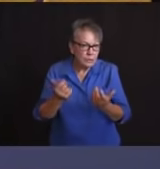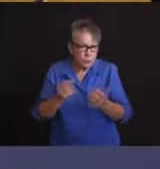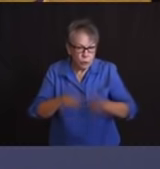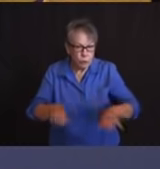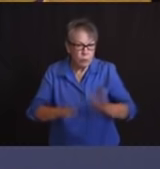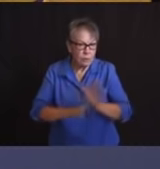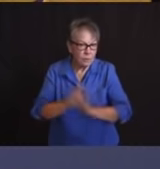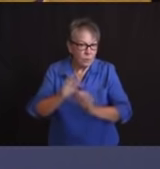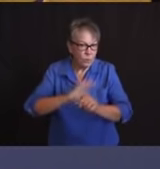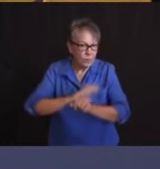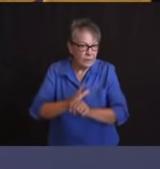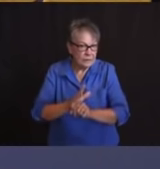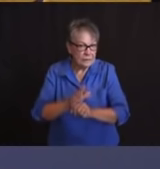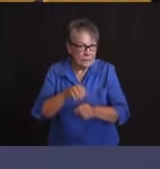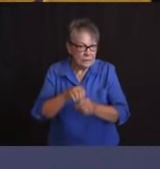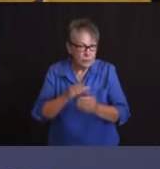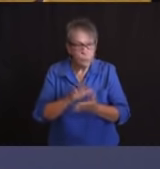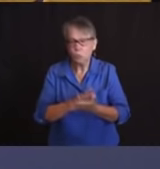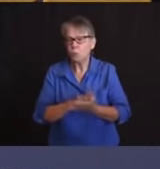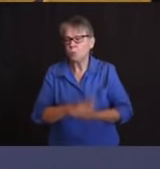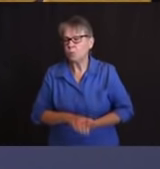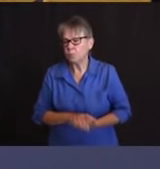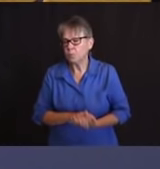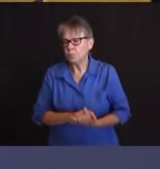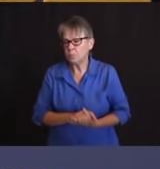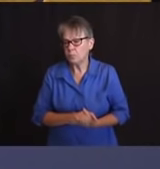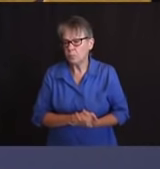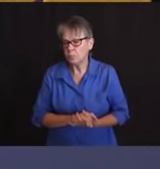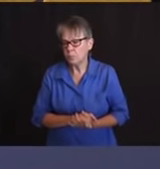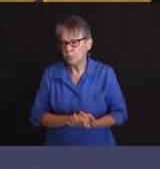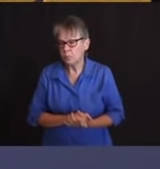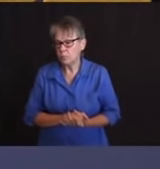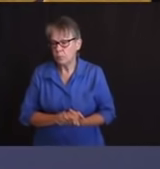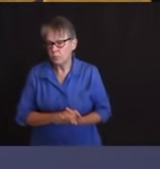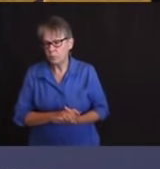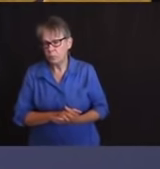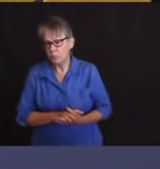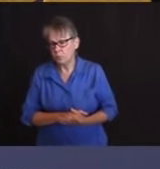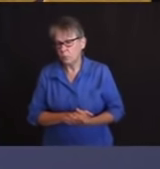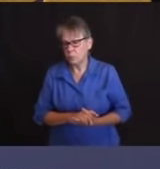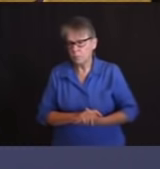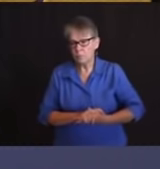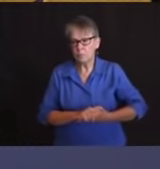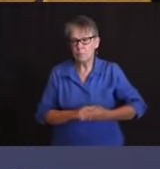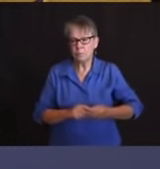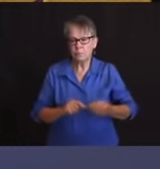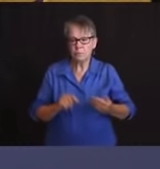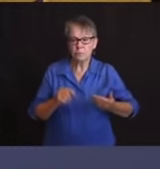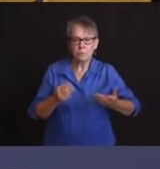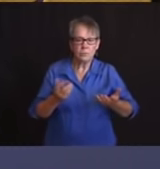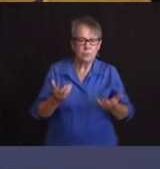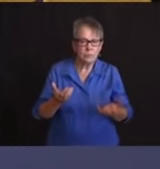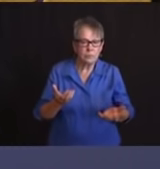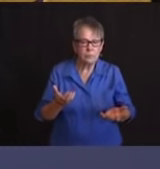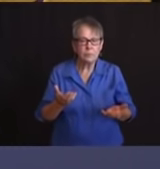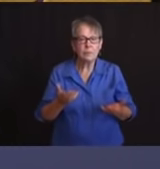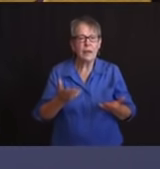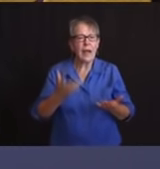depends on whether the kids are related, whether they might have gotten infected out of school, for example, or not within school, but it does go through all those details, as she